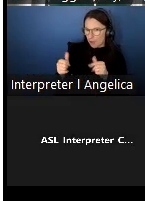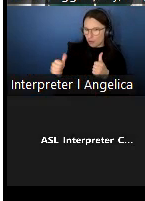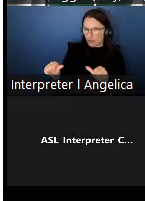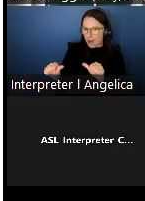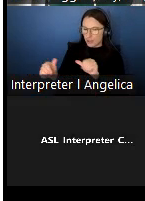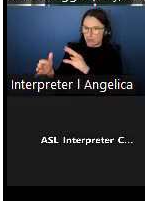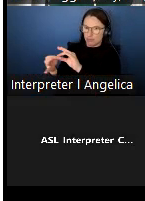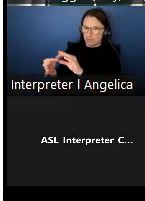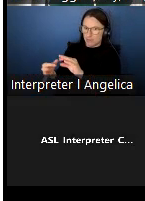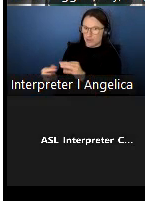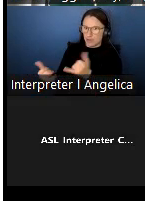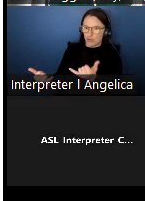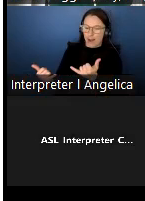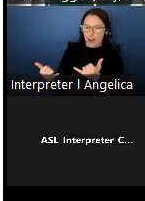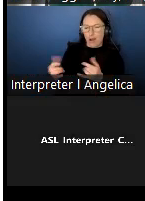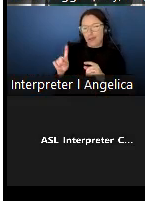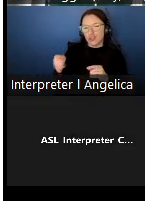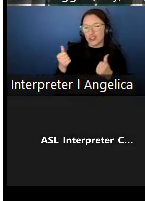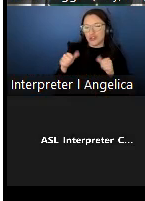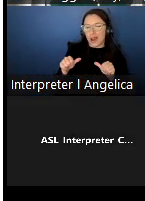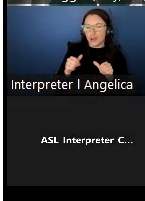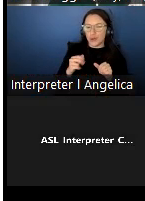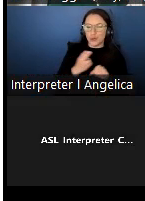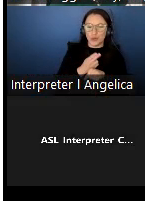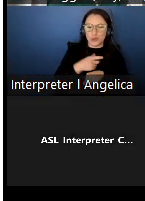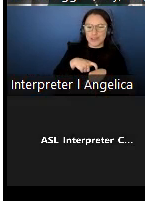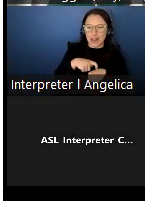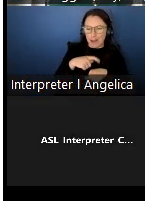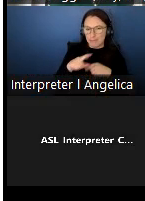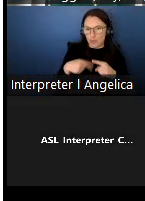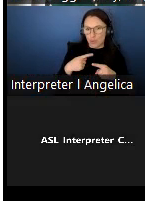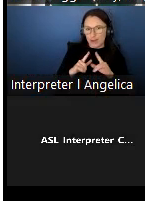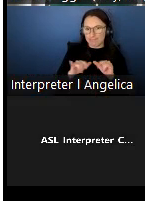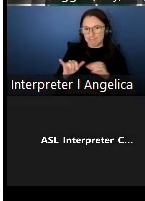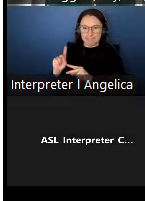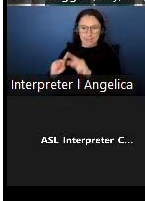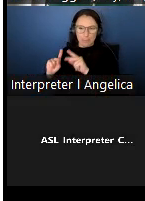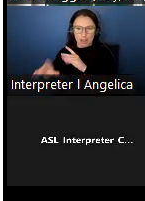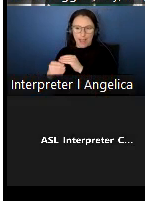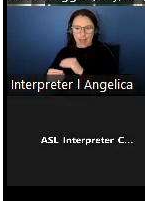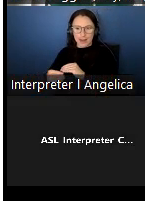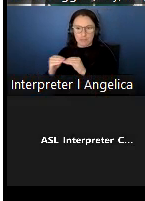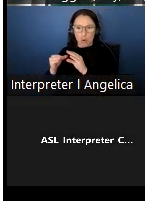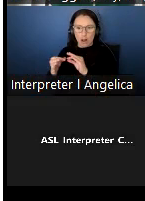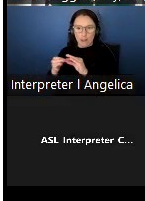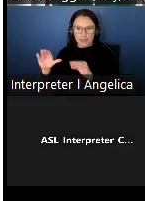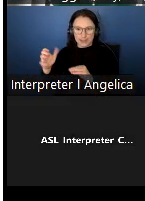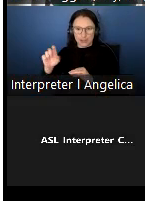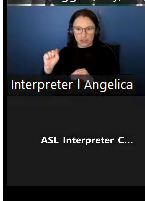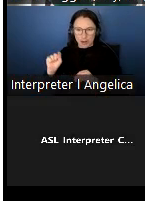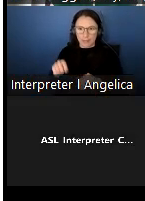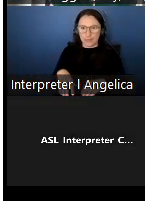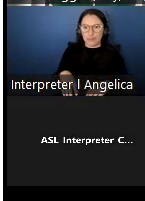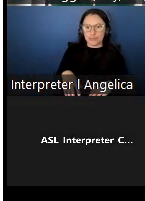kind of buying some time while folks did that. No, thank you for sharing that. That is a good example. And I think